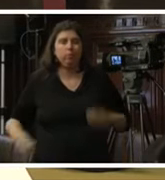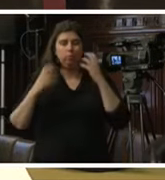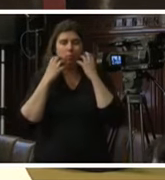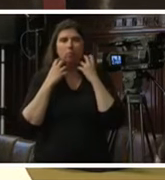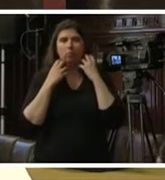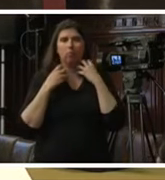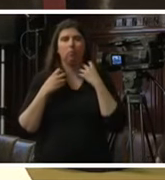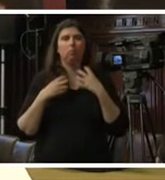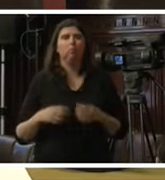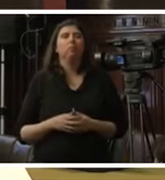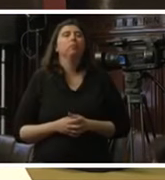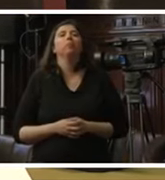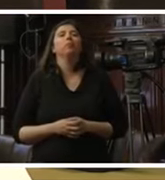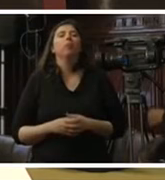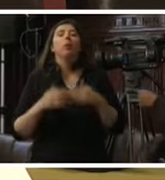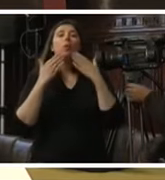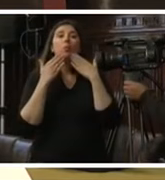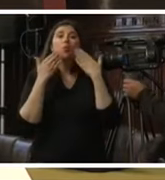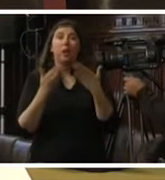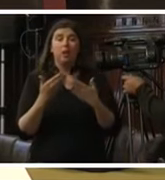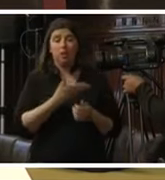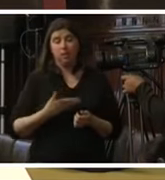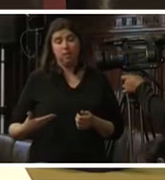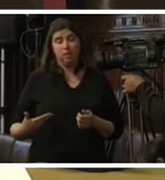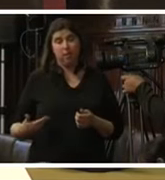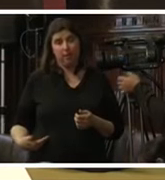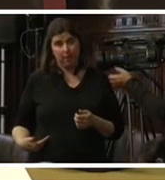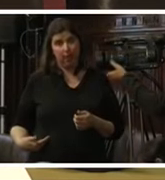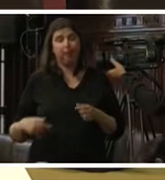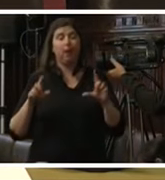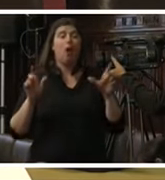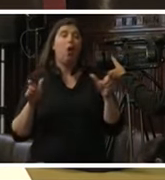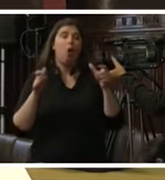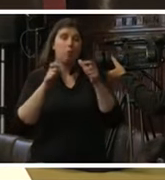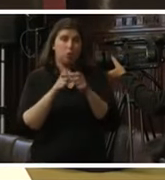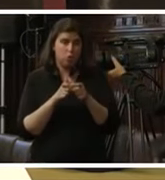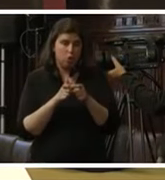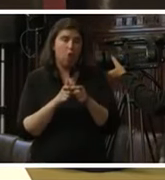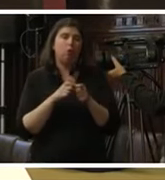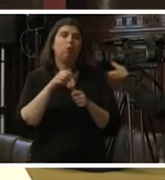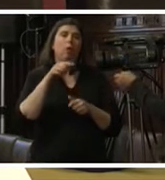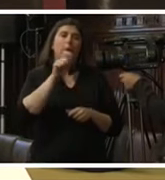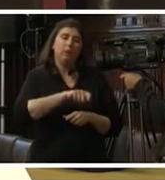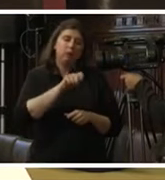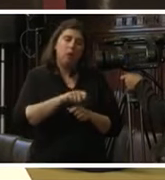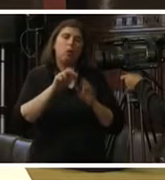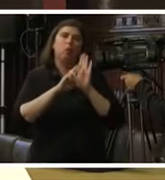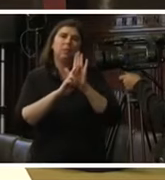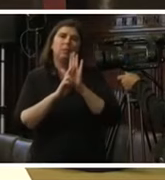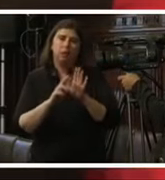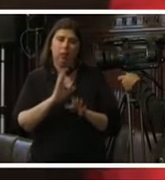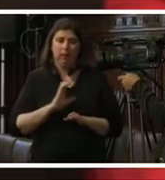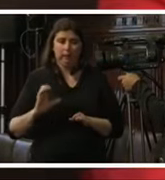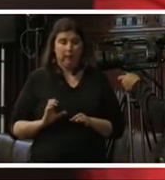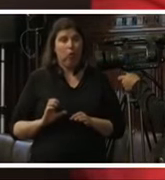many many questions thank president gentlemen commission colleagues magistrados representatives of the state I will try